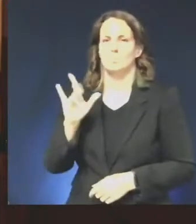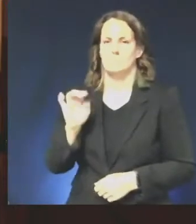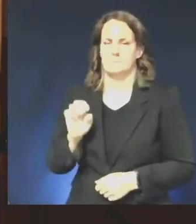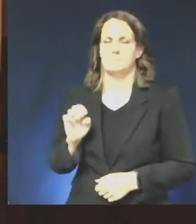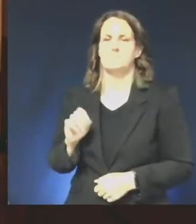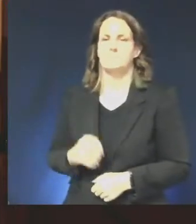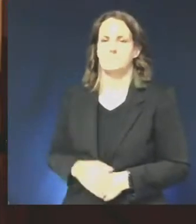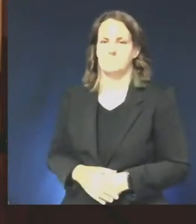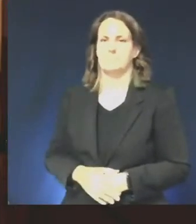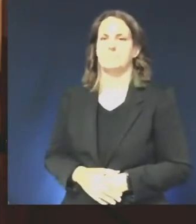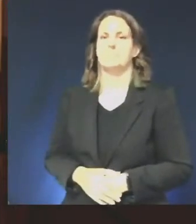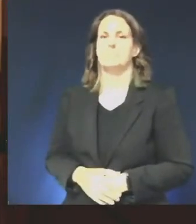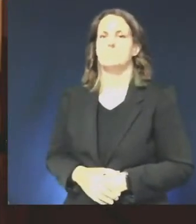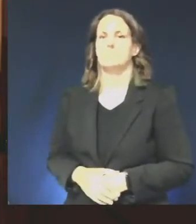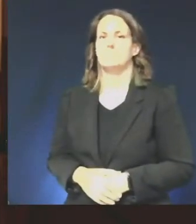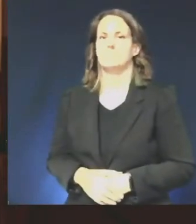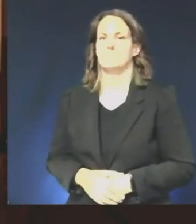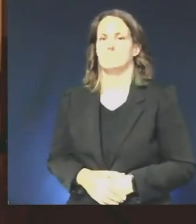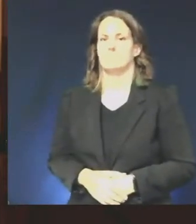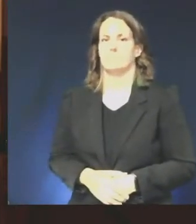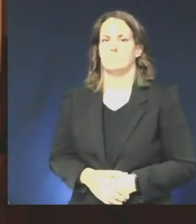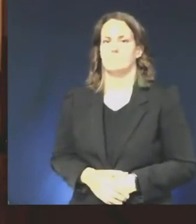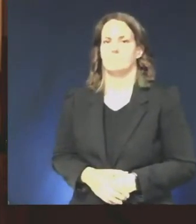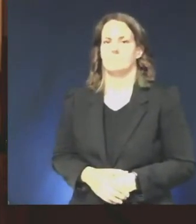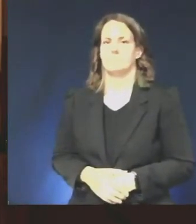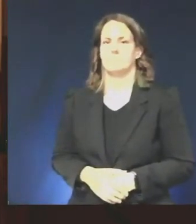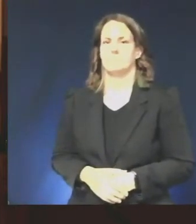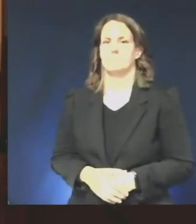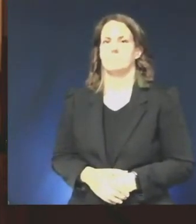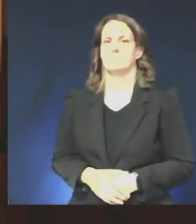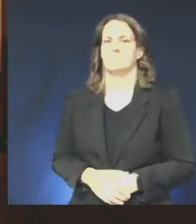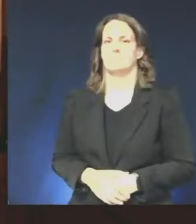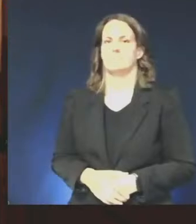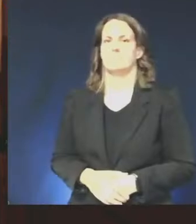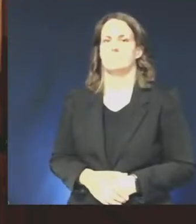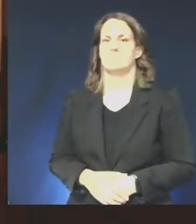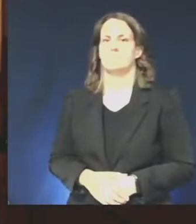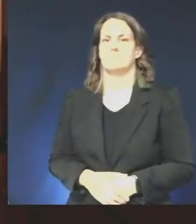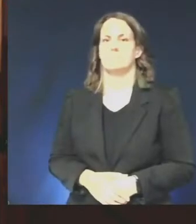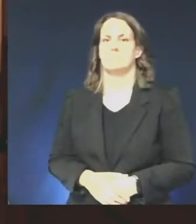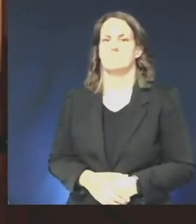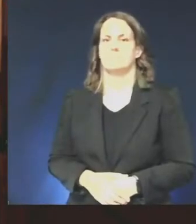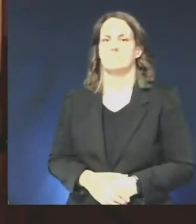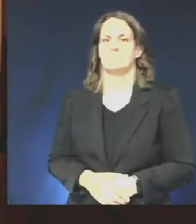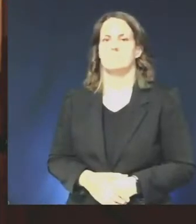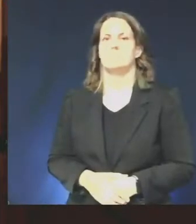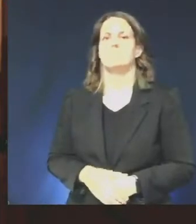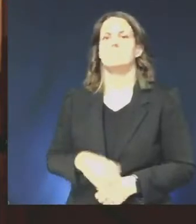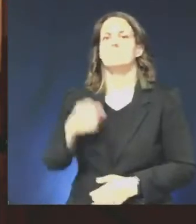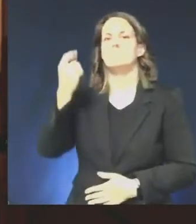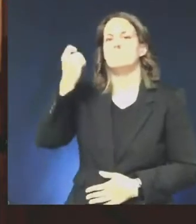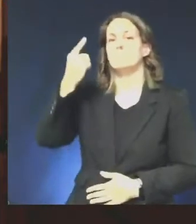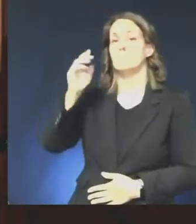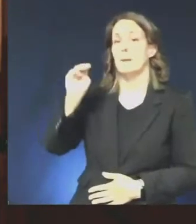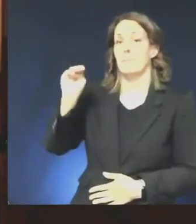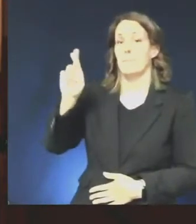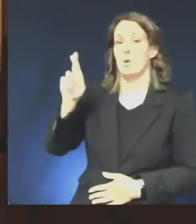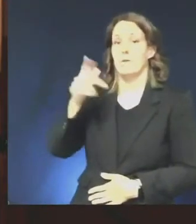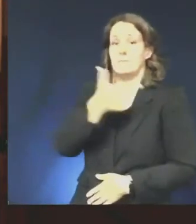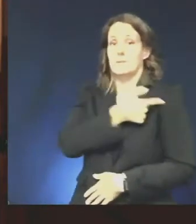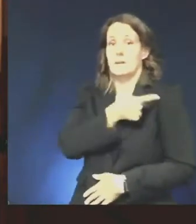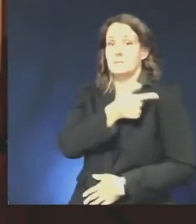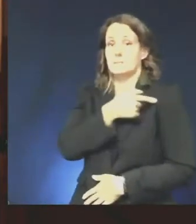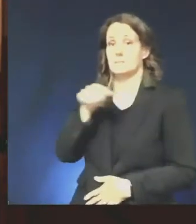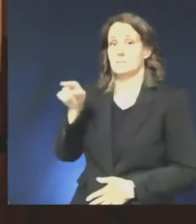largely because healthcare was disrupted during the pandemic and children missed child appointments and